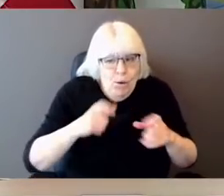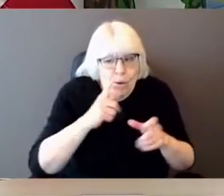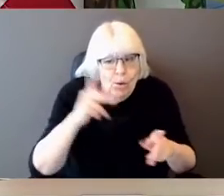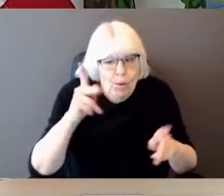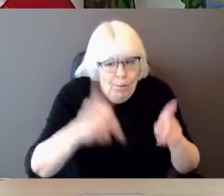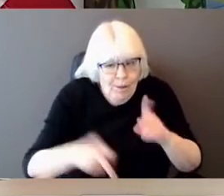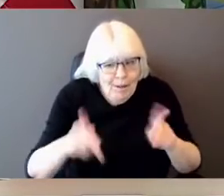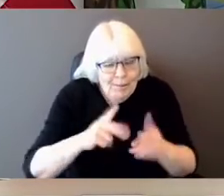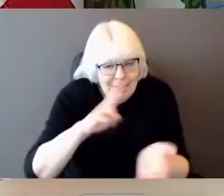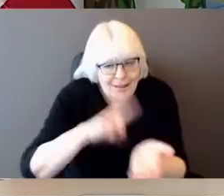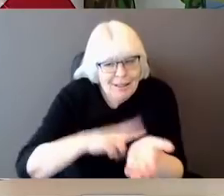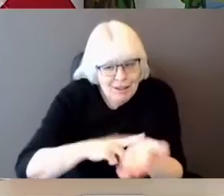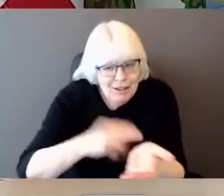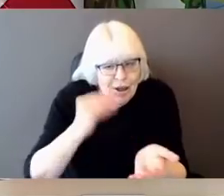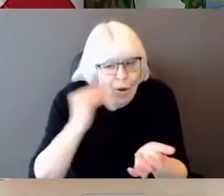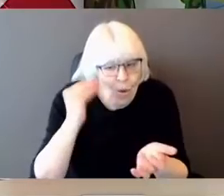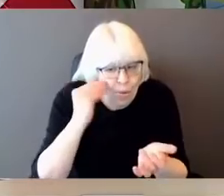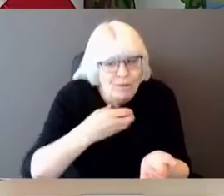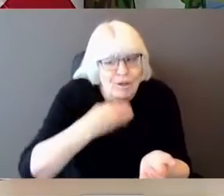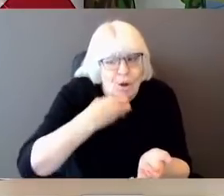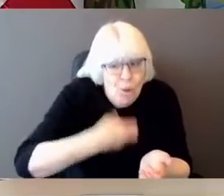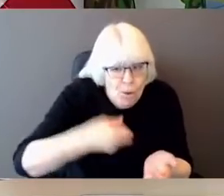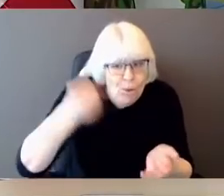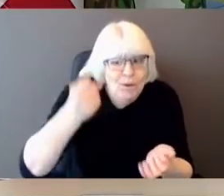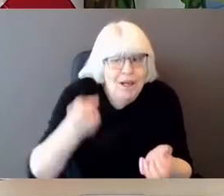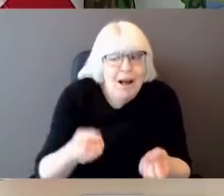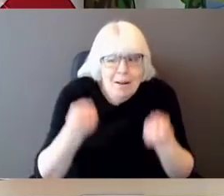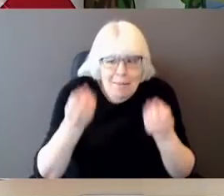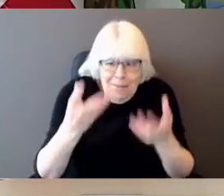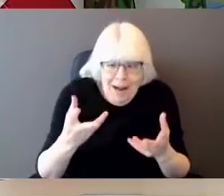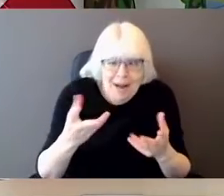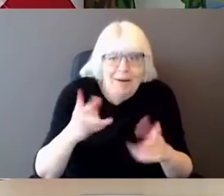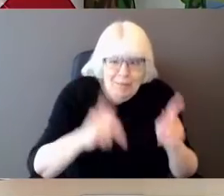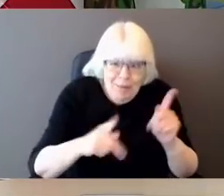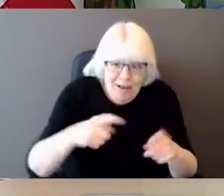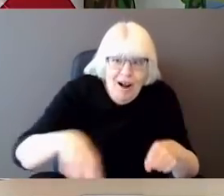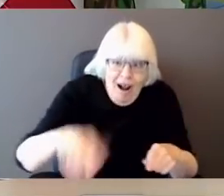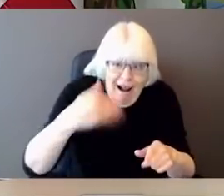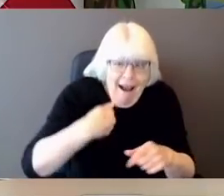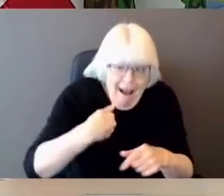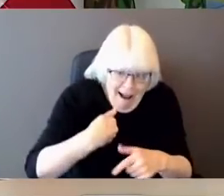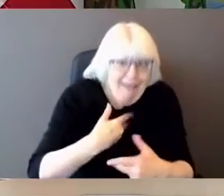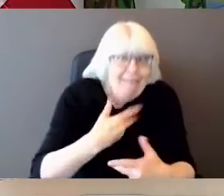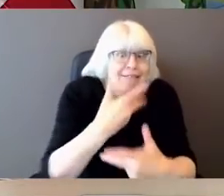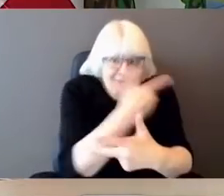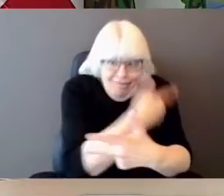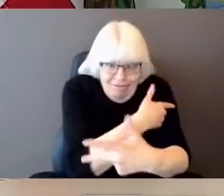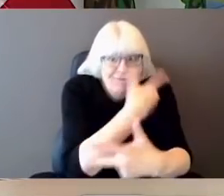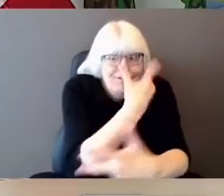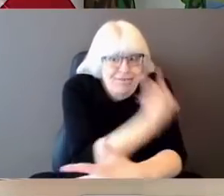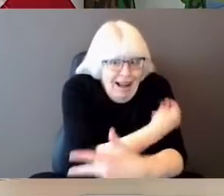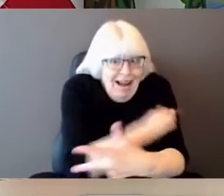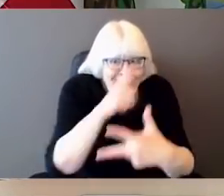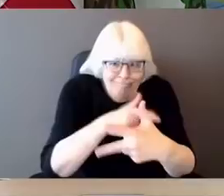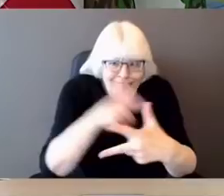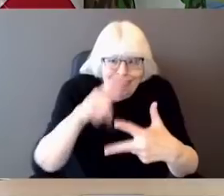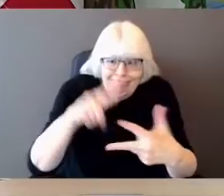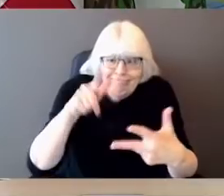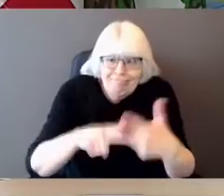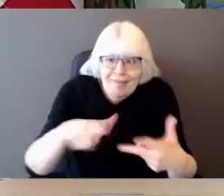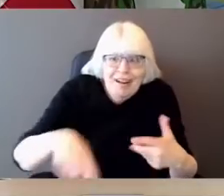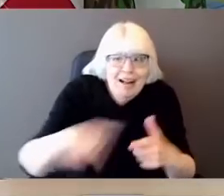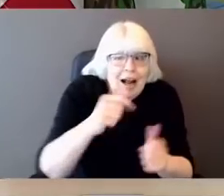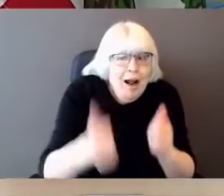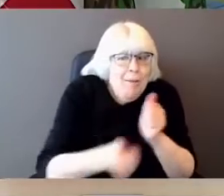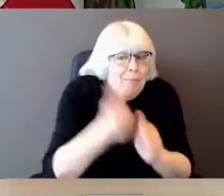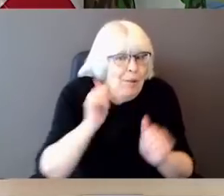doses, and the vast majority of those who tested positive were able to remain in their homes and recover in place. The